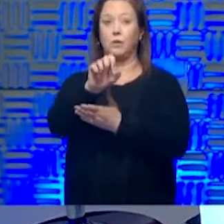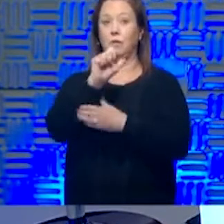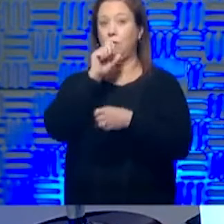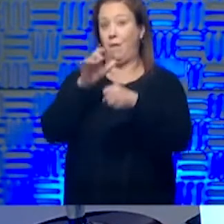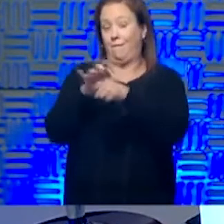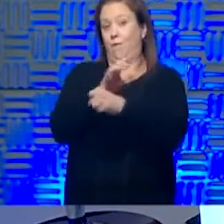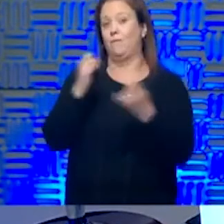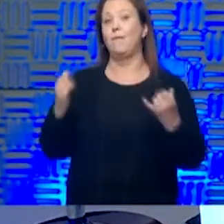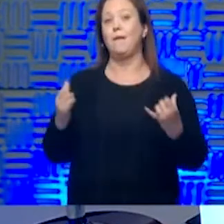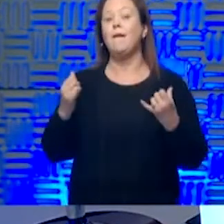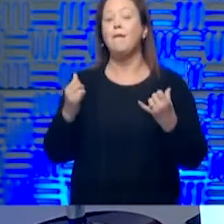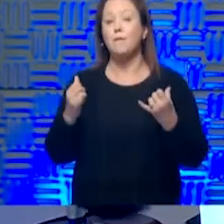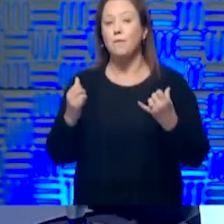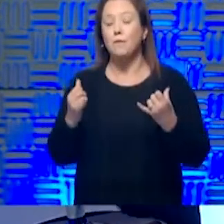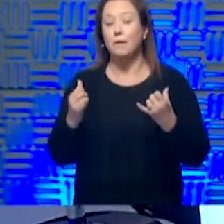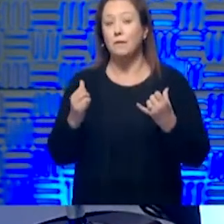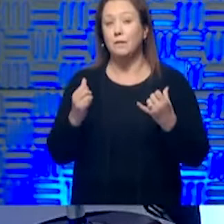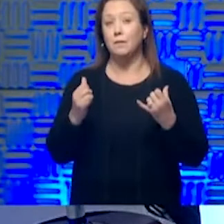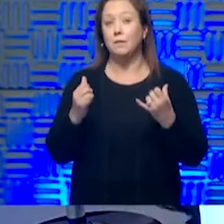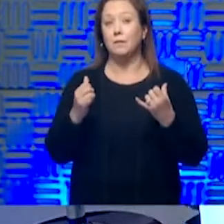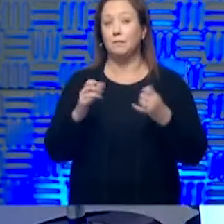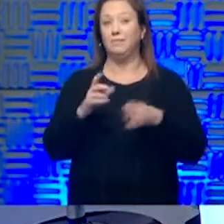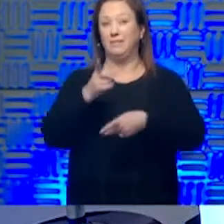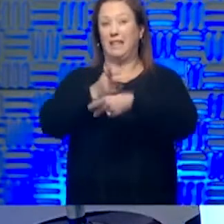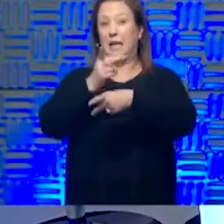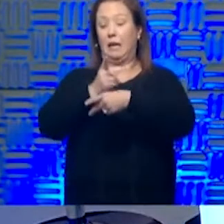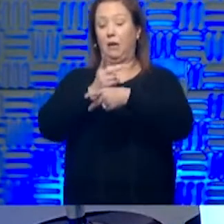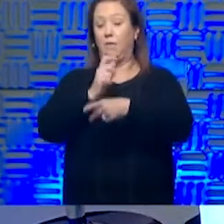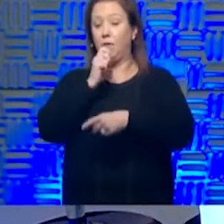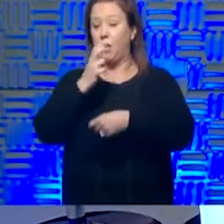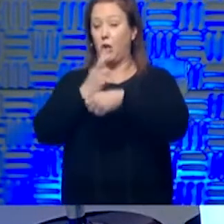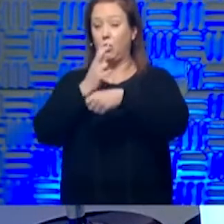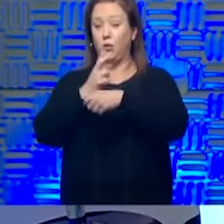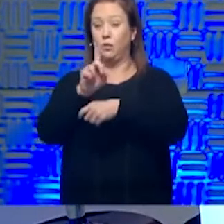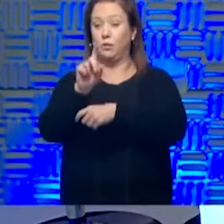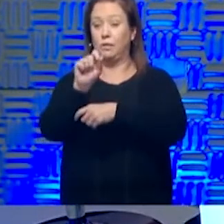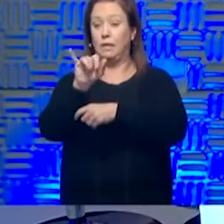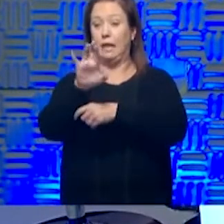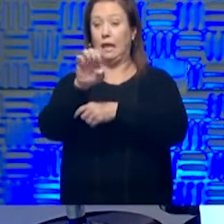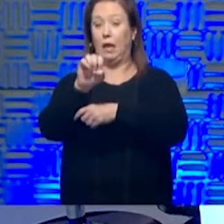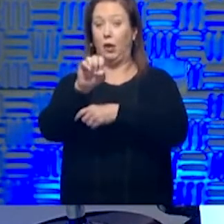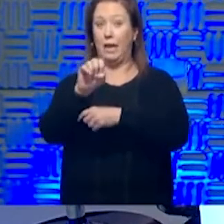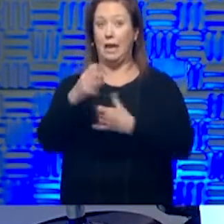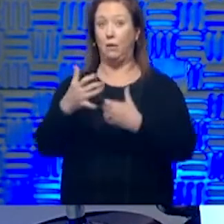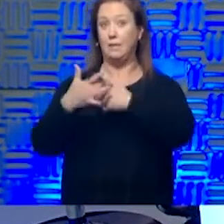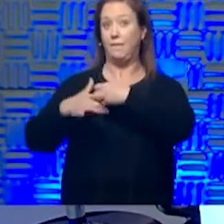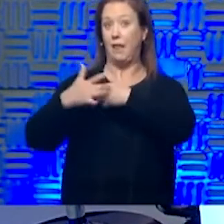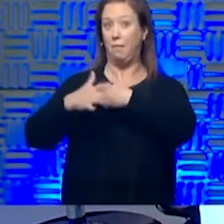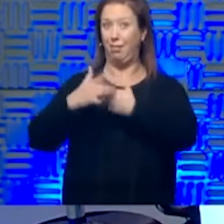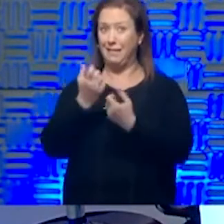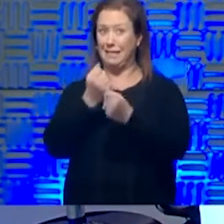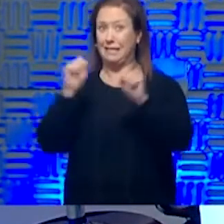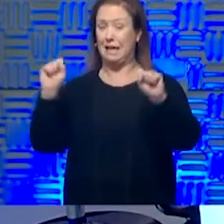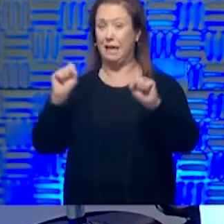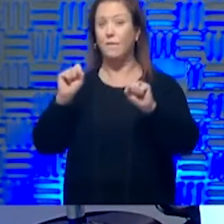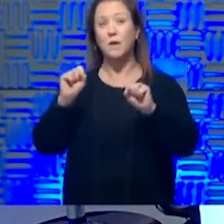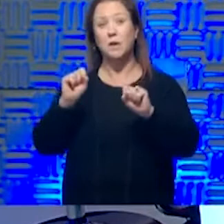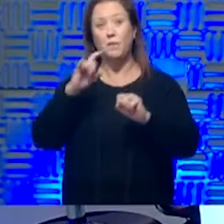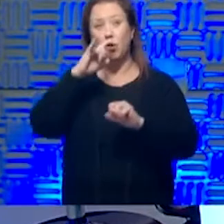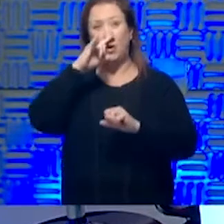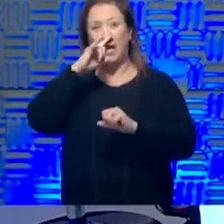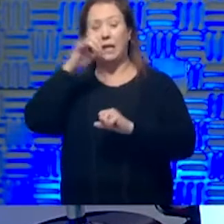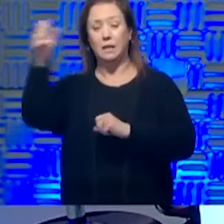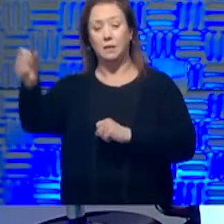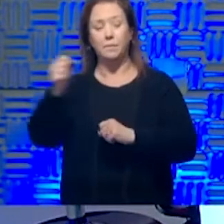full. And if you hadn't used that daycare and now suddenly they have an opening, is it safe? And what should a parent